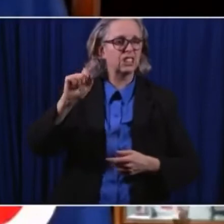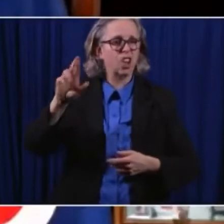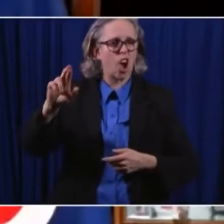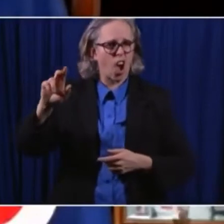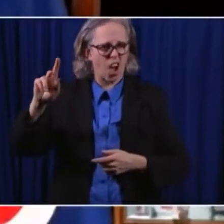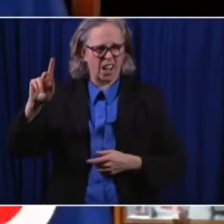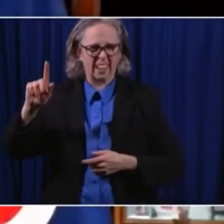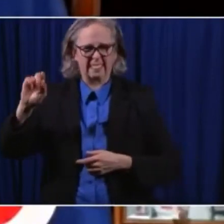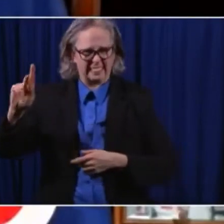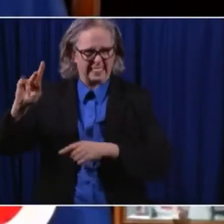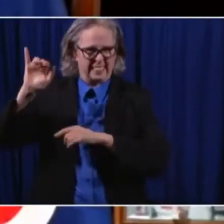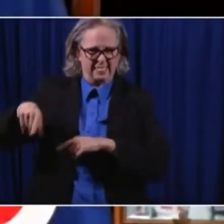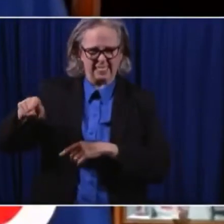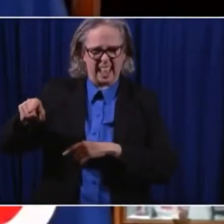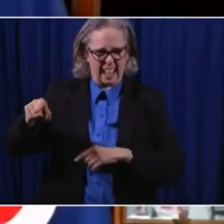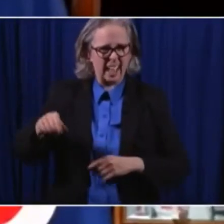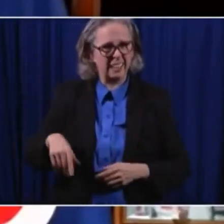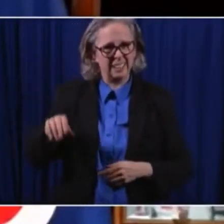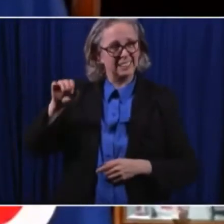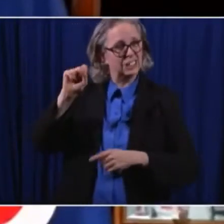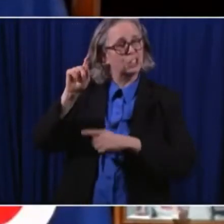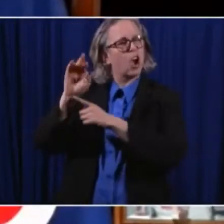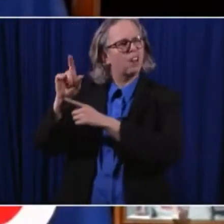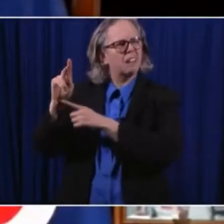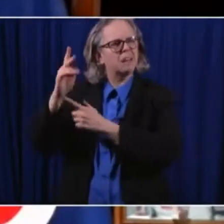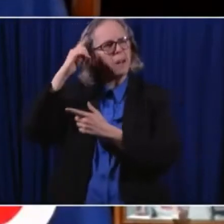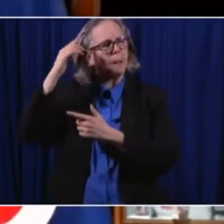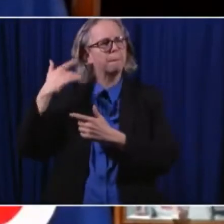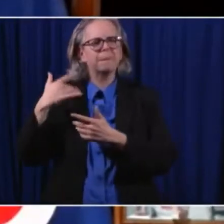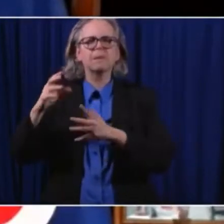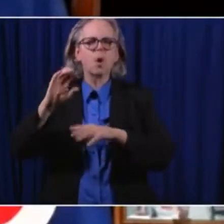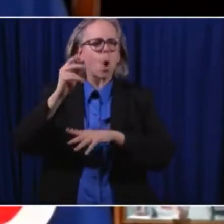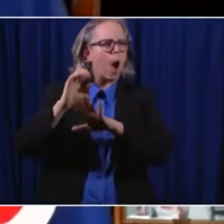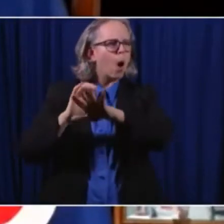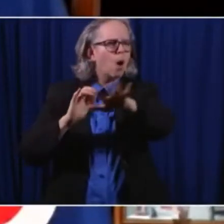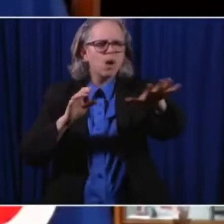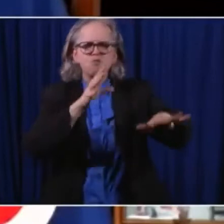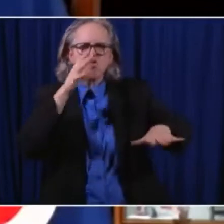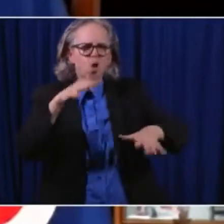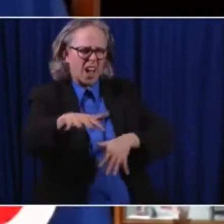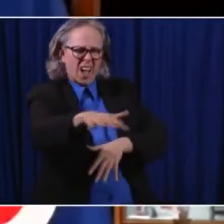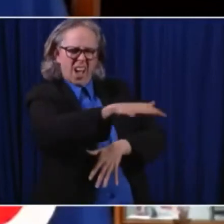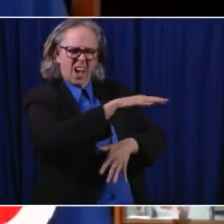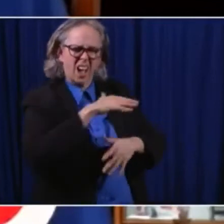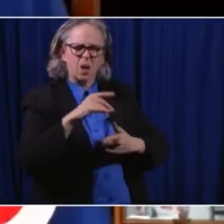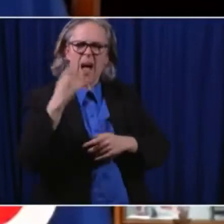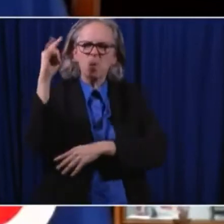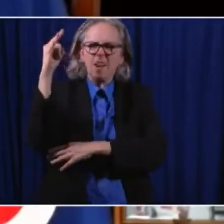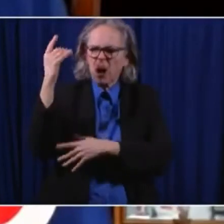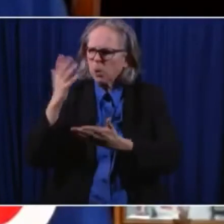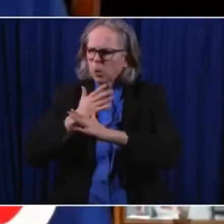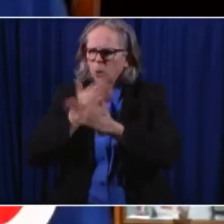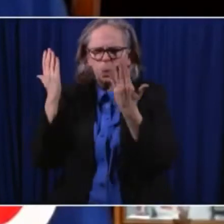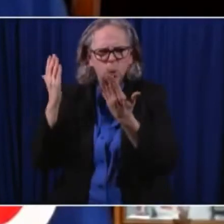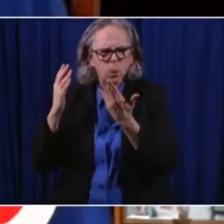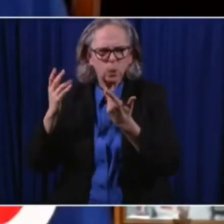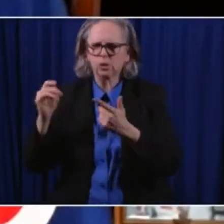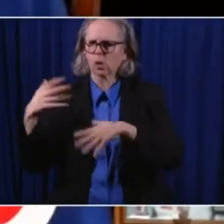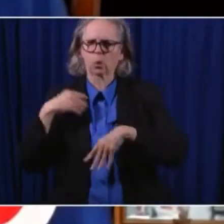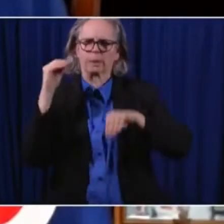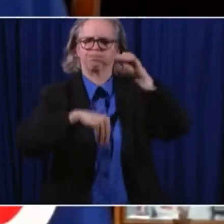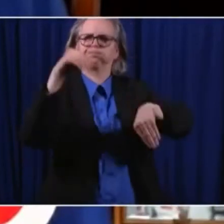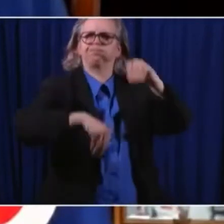most remote parts of Ohio with high-speed internet service, and we're testing that. But we also know that we need training and people